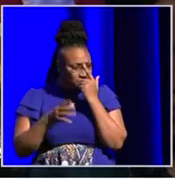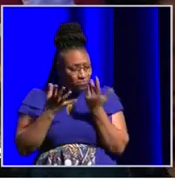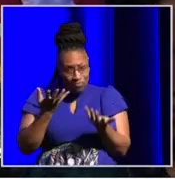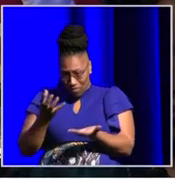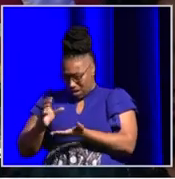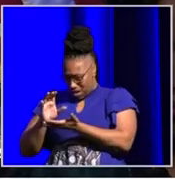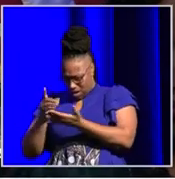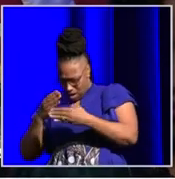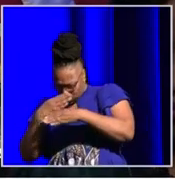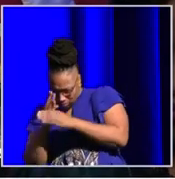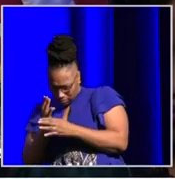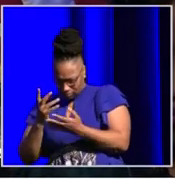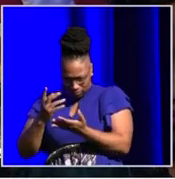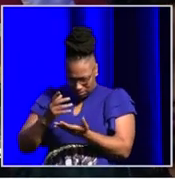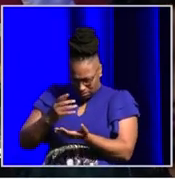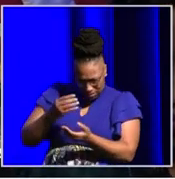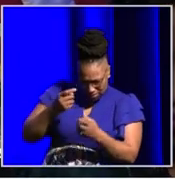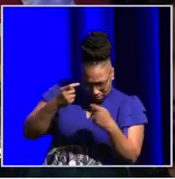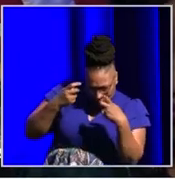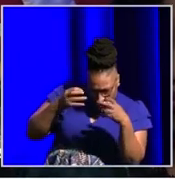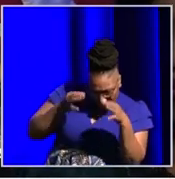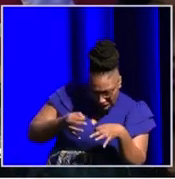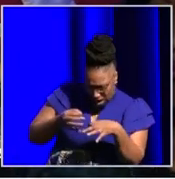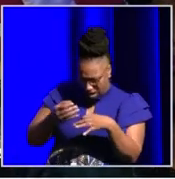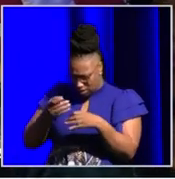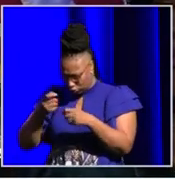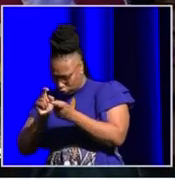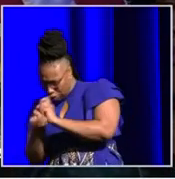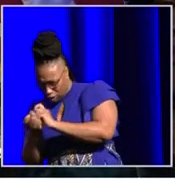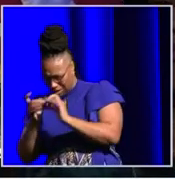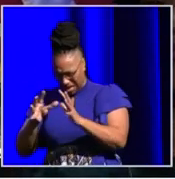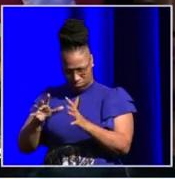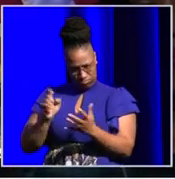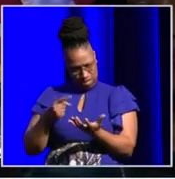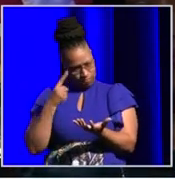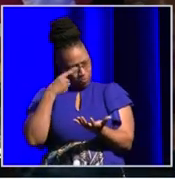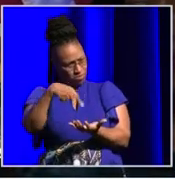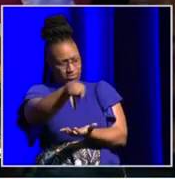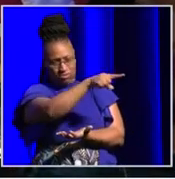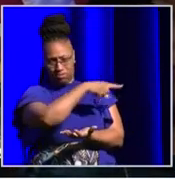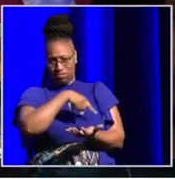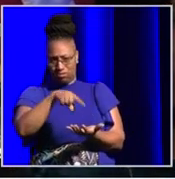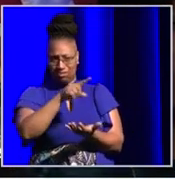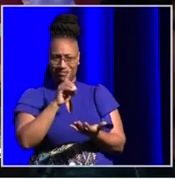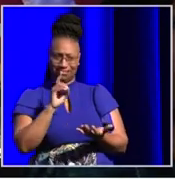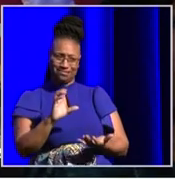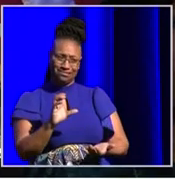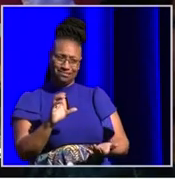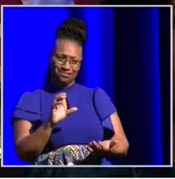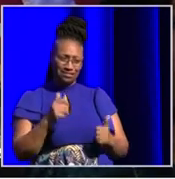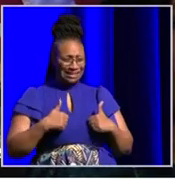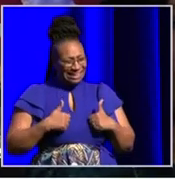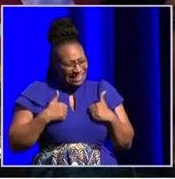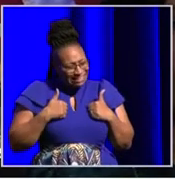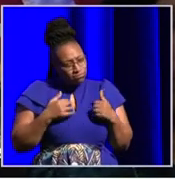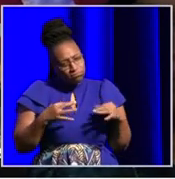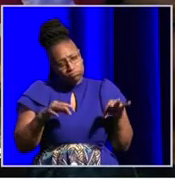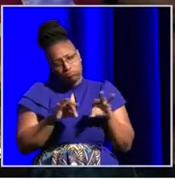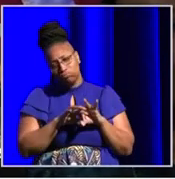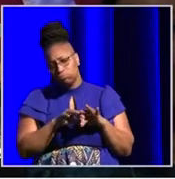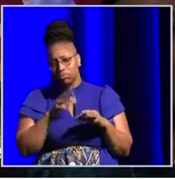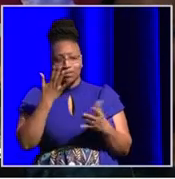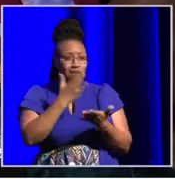a government that enhances the lives of our residents, businesses, and workers while delivering